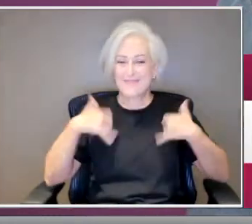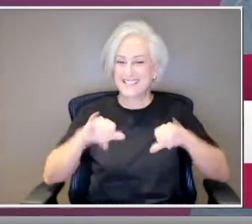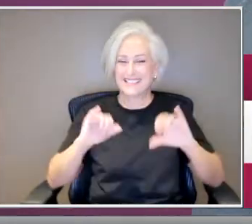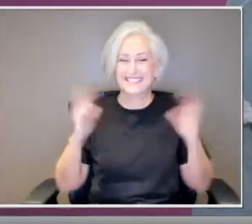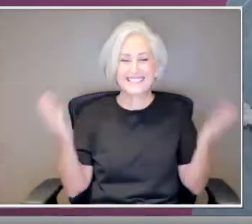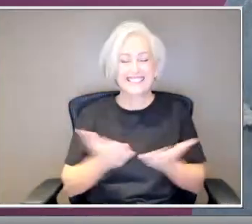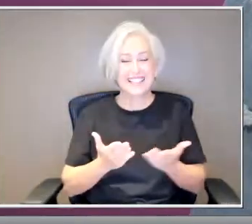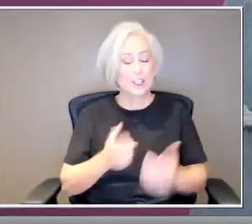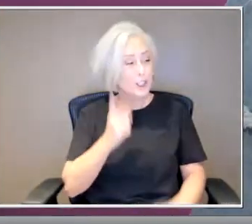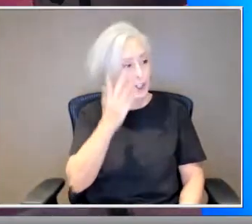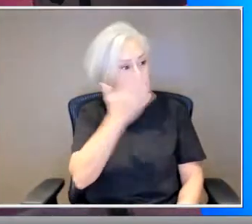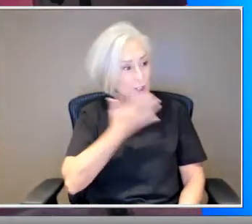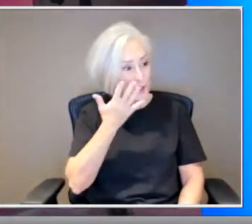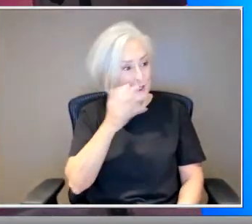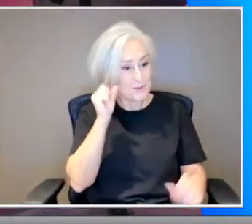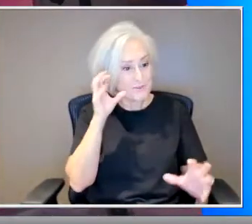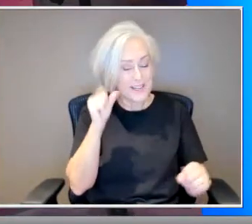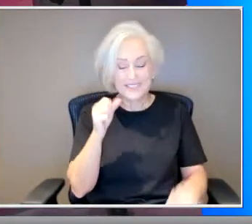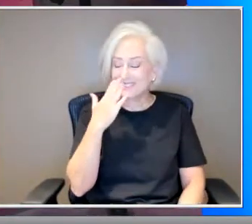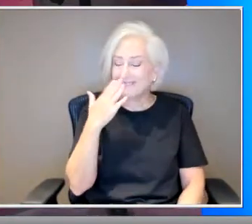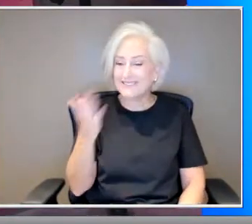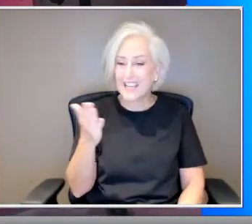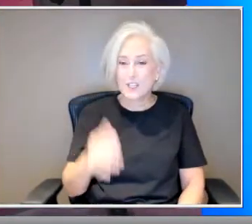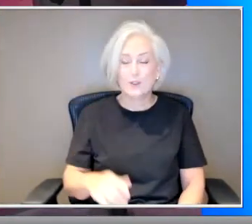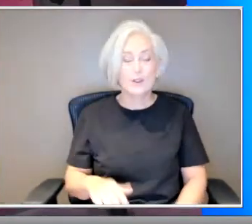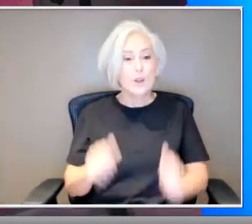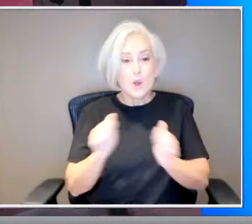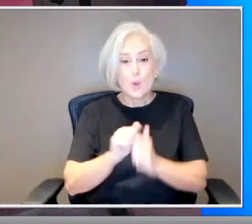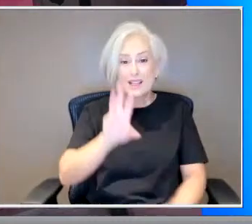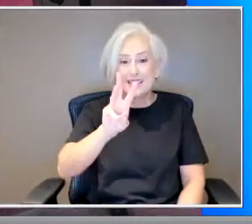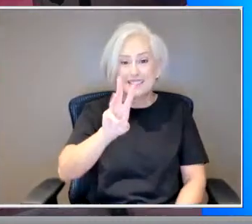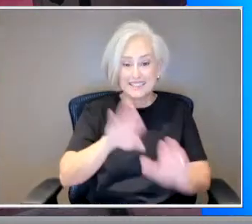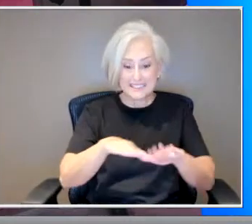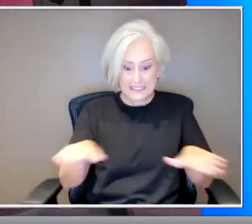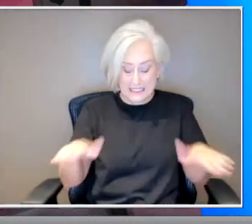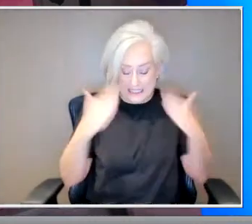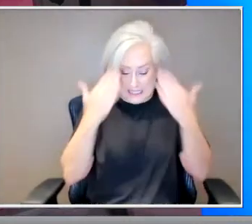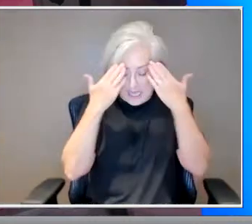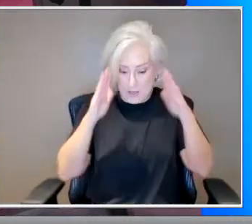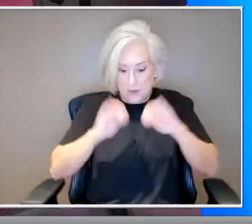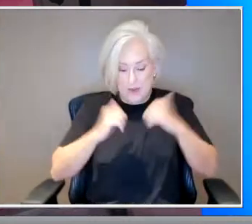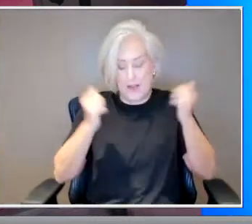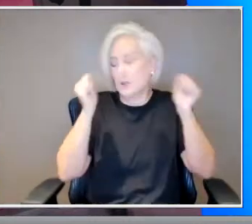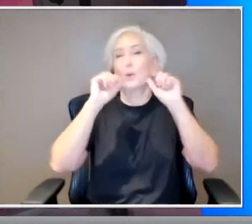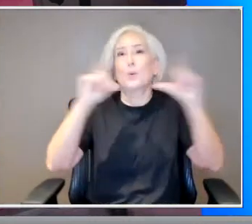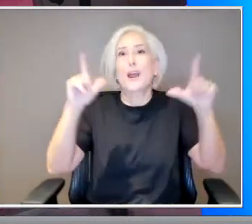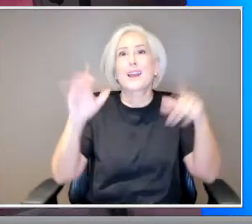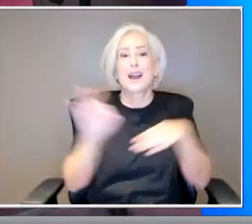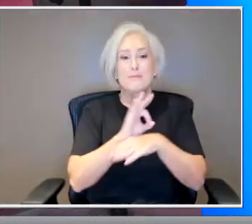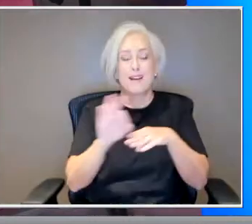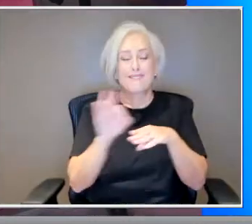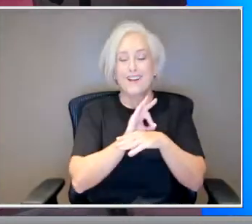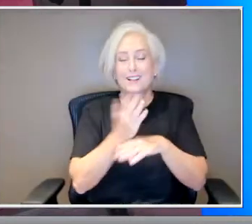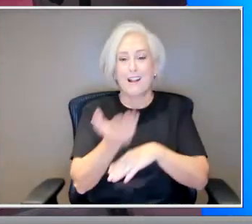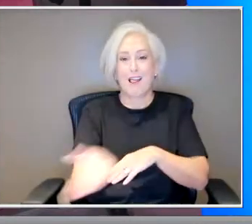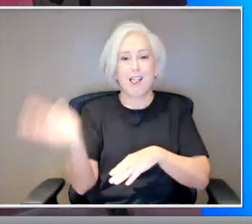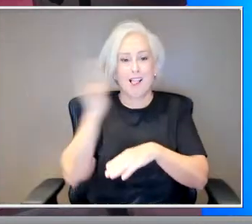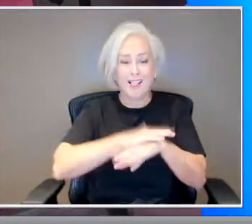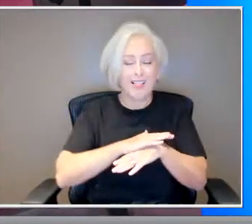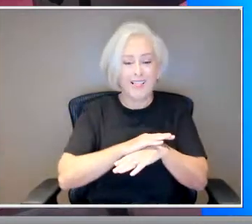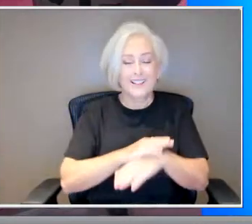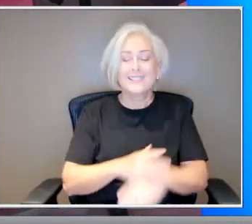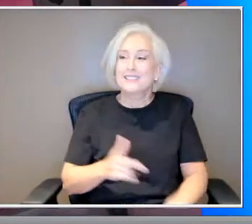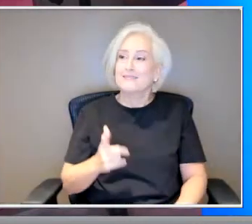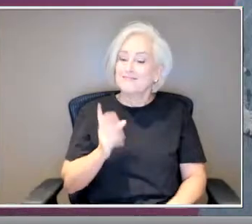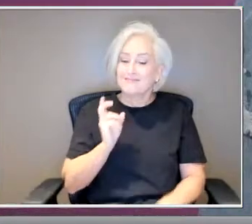Thank you. With 6 kids, I don't even know how you are able to wake up and function. I mean, in general. It's a task. It